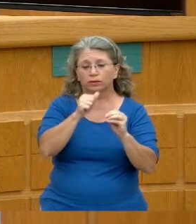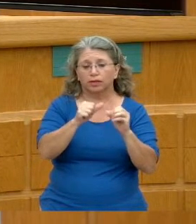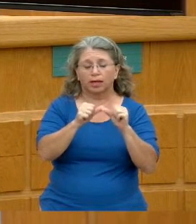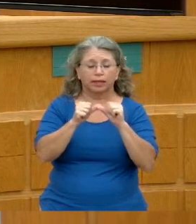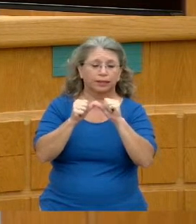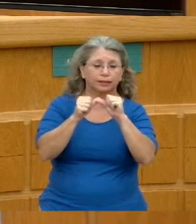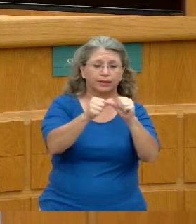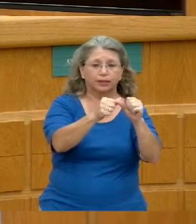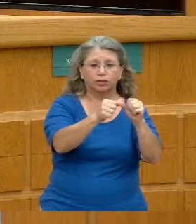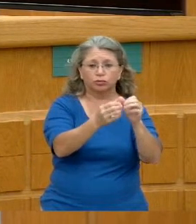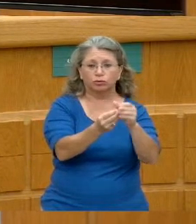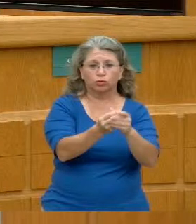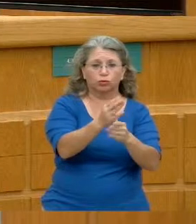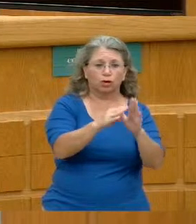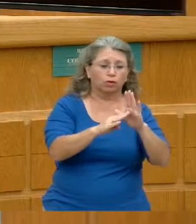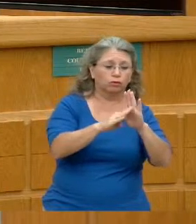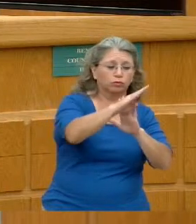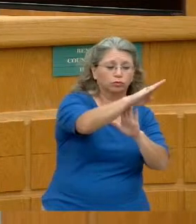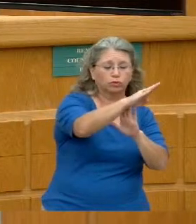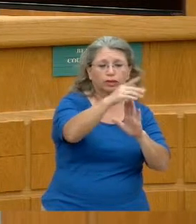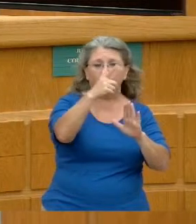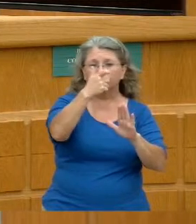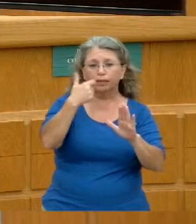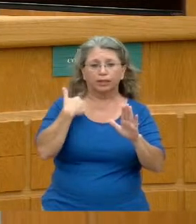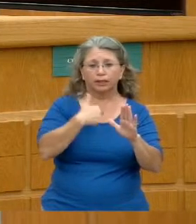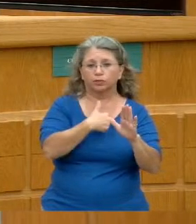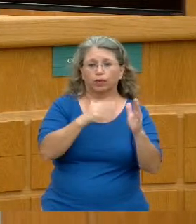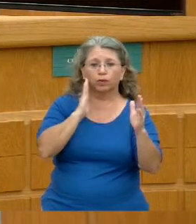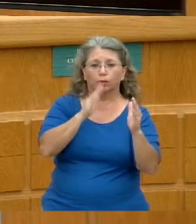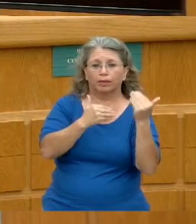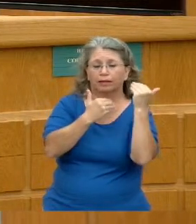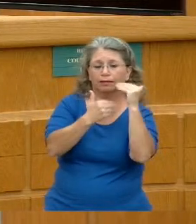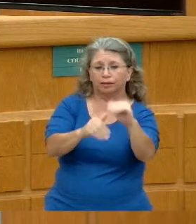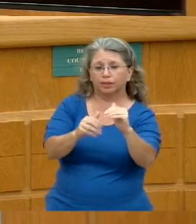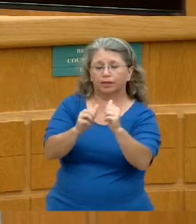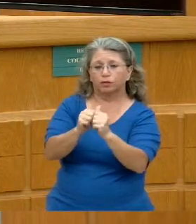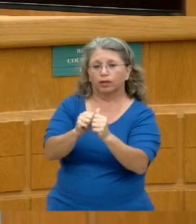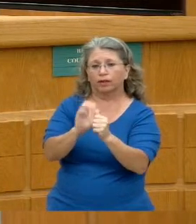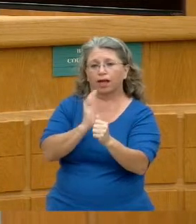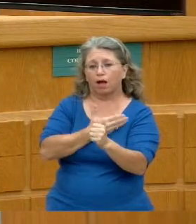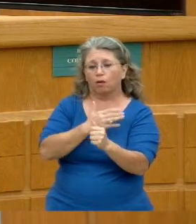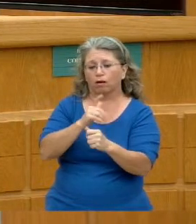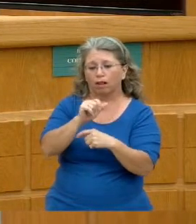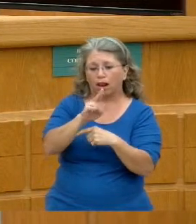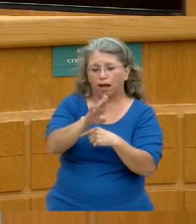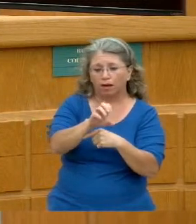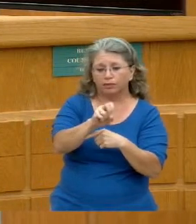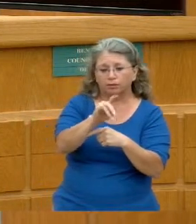so many people given the apparatus, the personnel, the testing supplies, the testing labs, and so on.